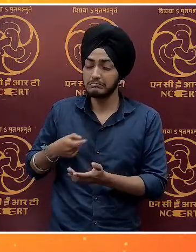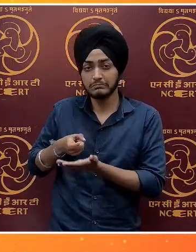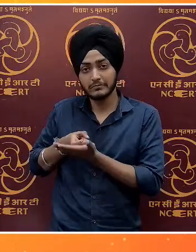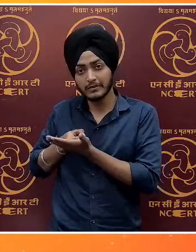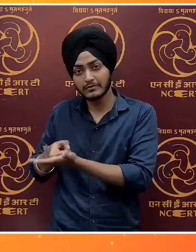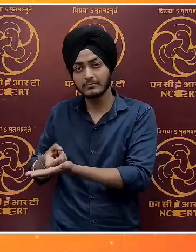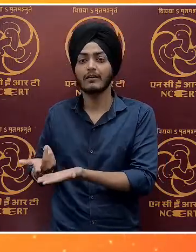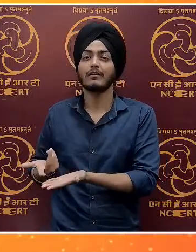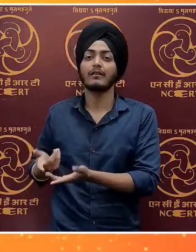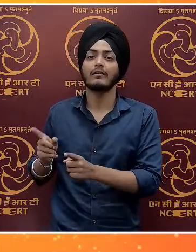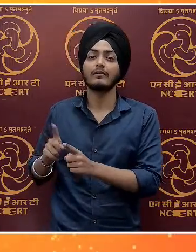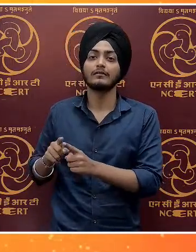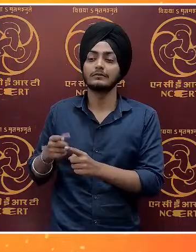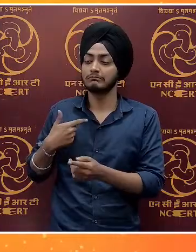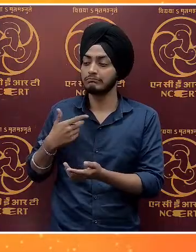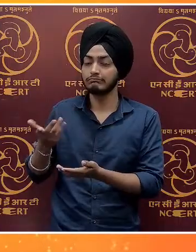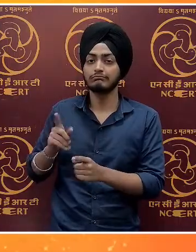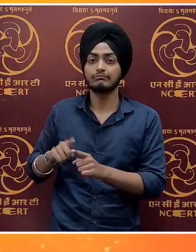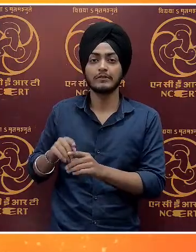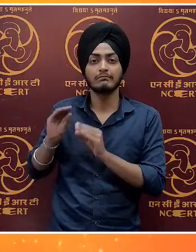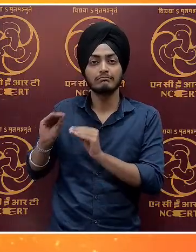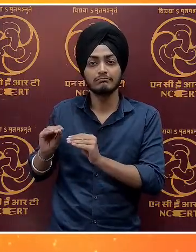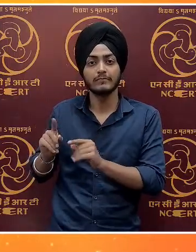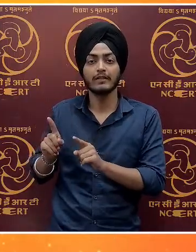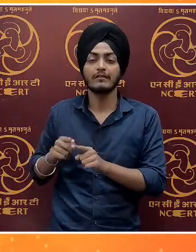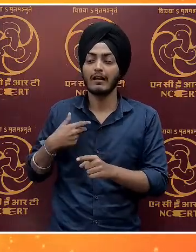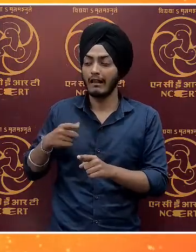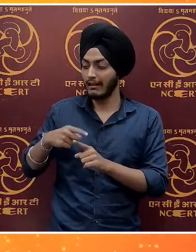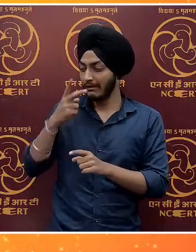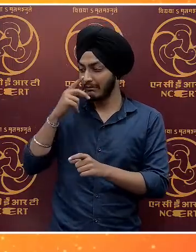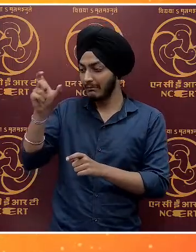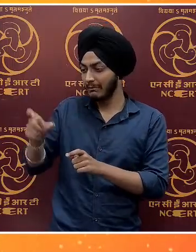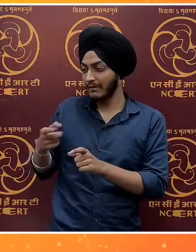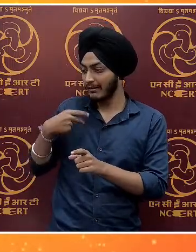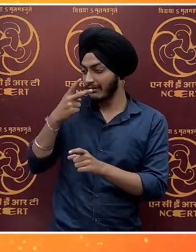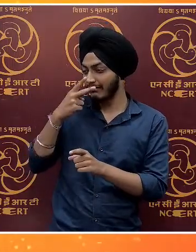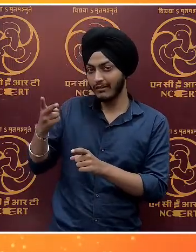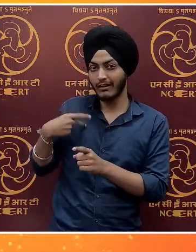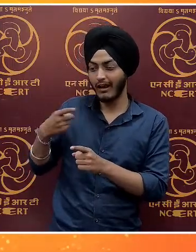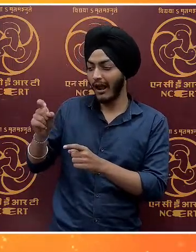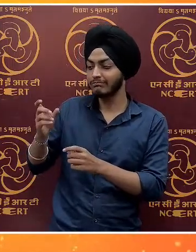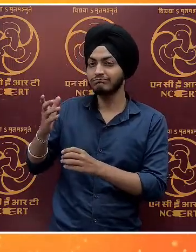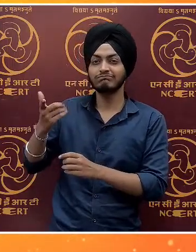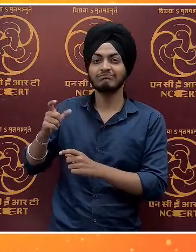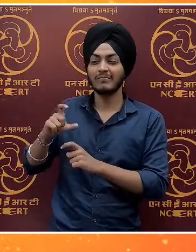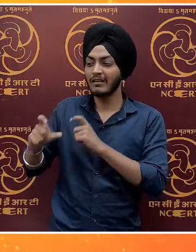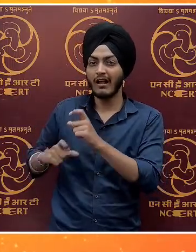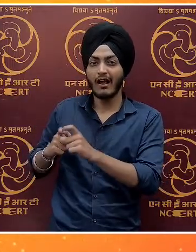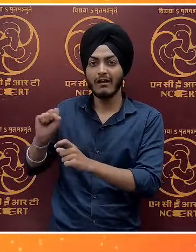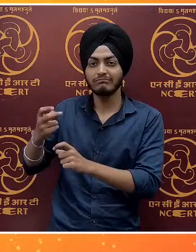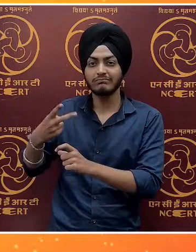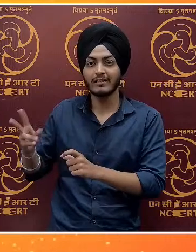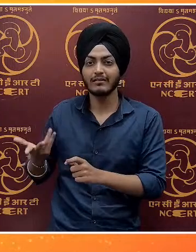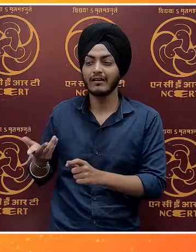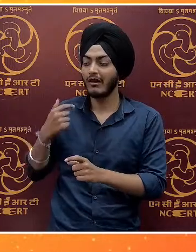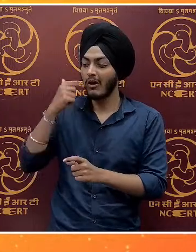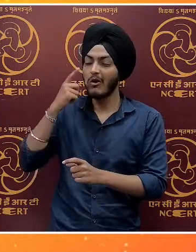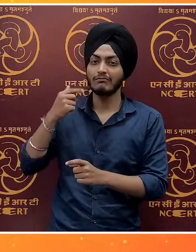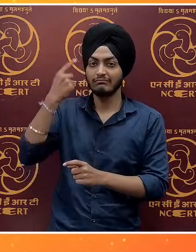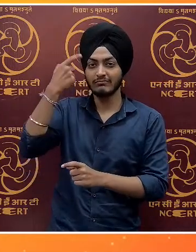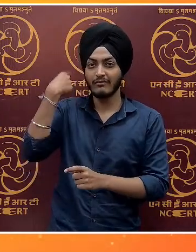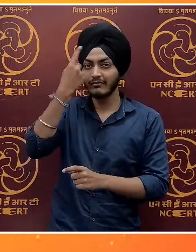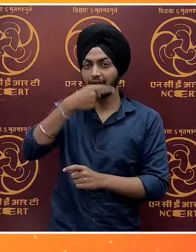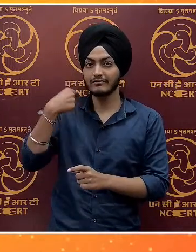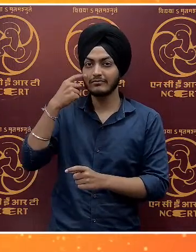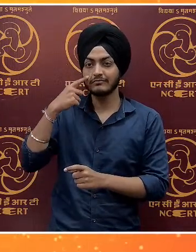deserve inclusivity. We should not discriminate on the basis of race, culture, color and gender. Yes.